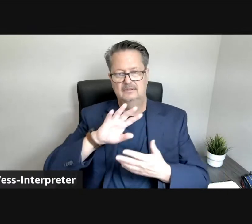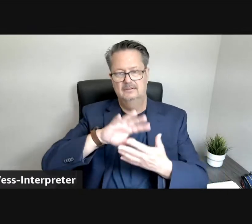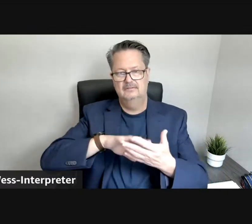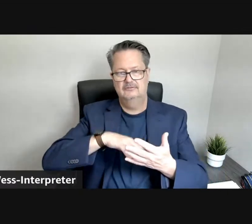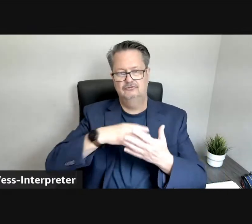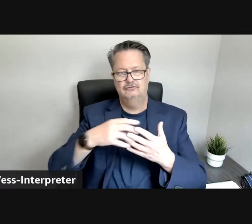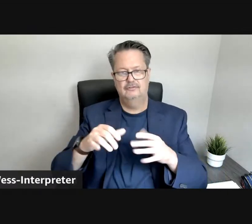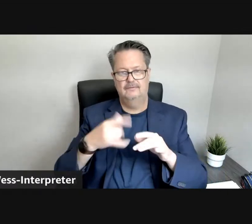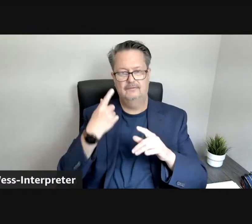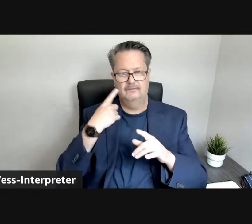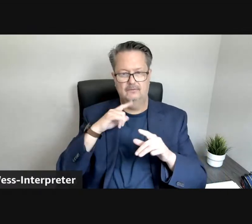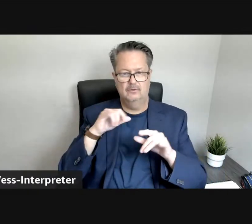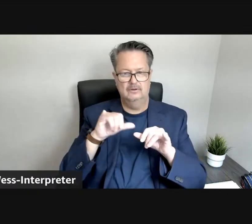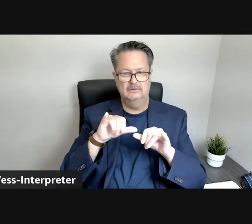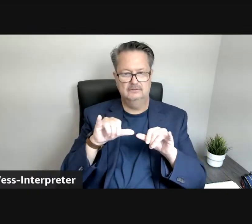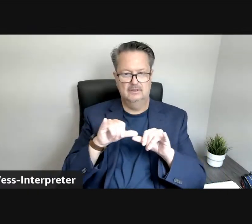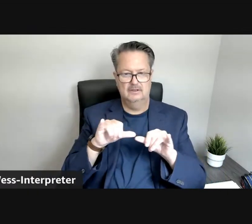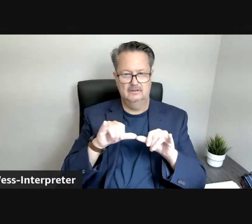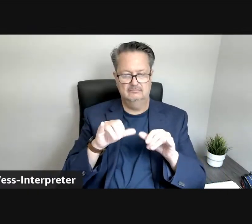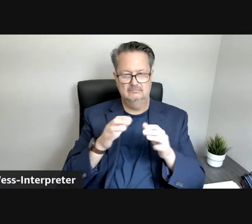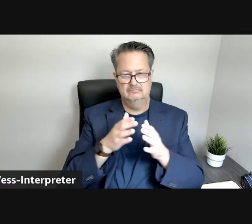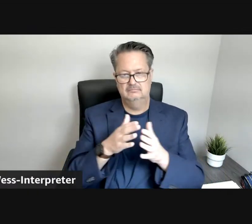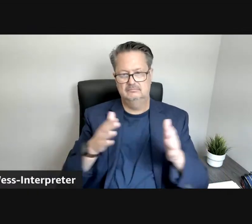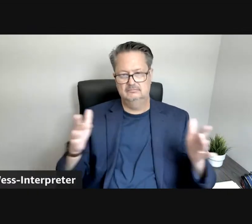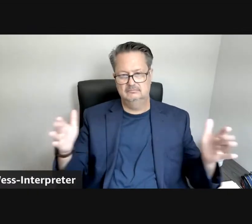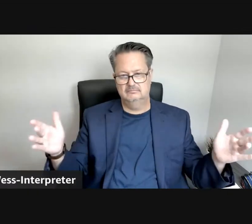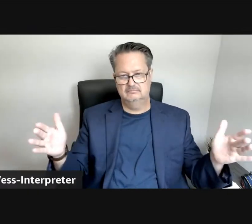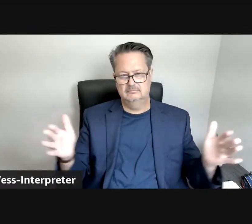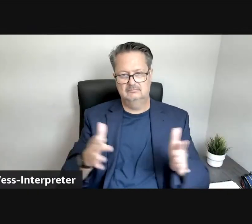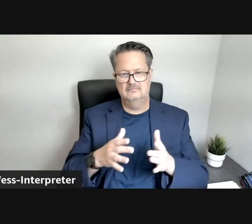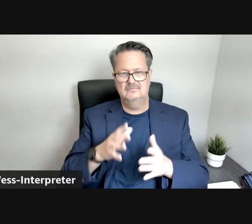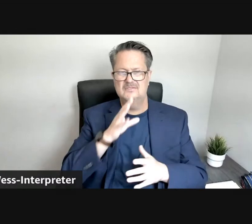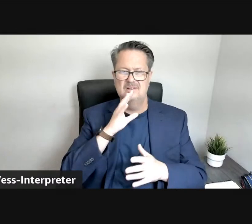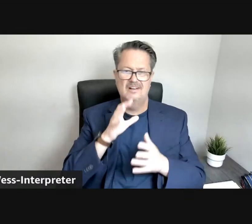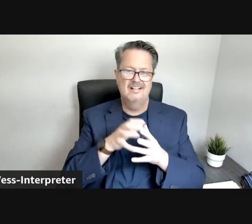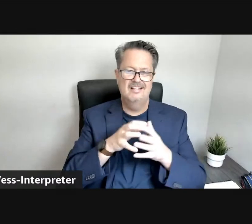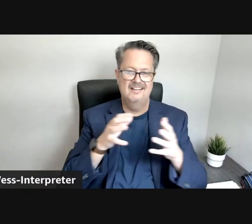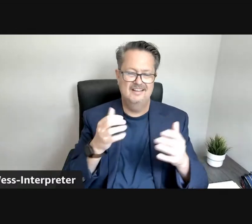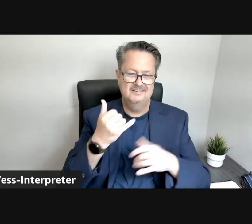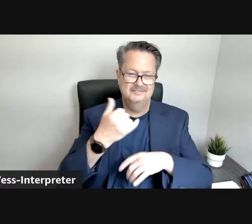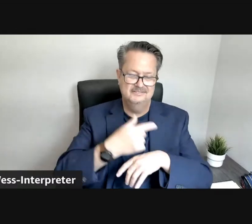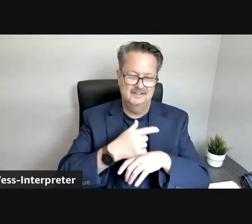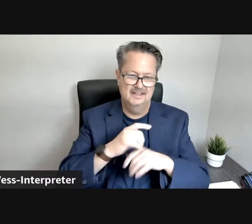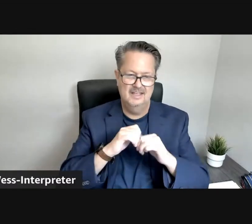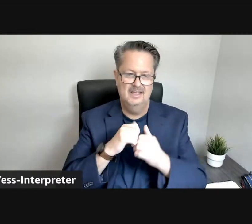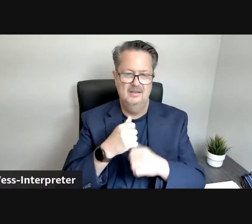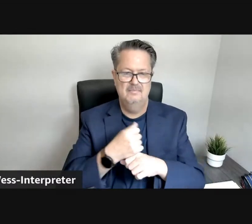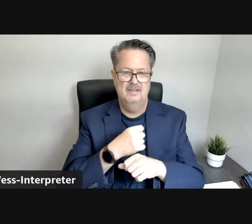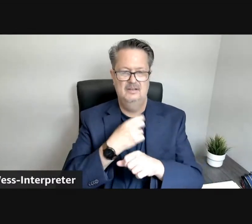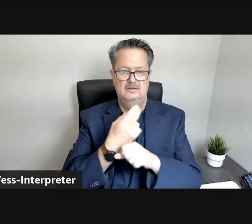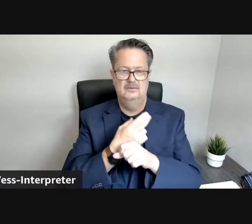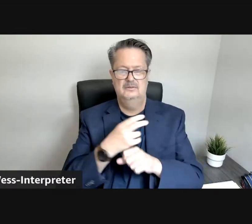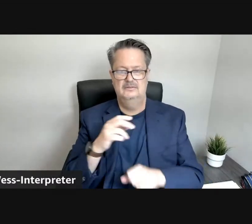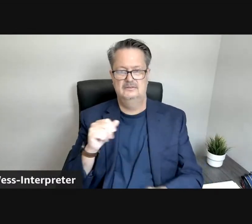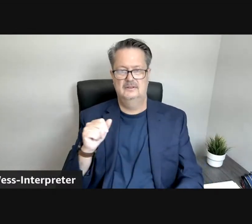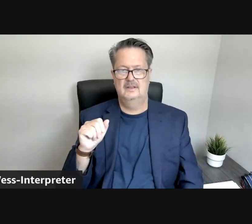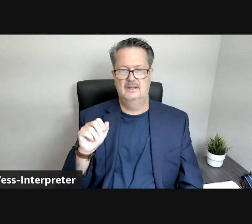AWS. We're going to be talking a lot today about how you can make use of Amazon VPC